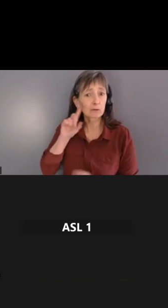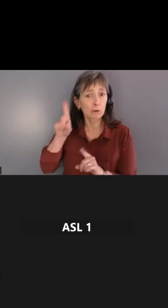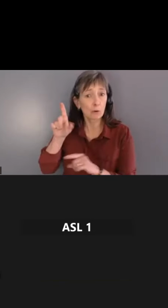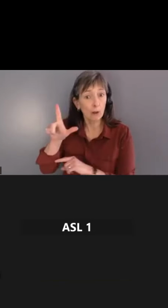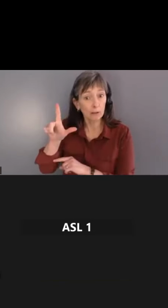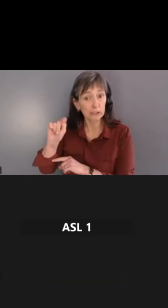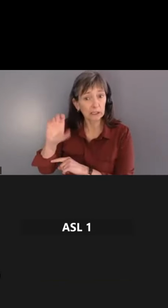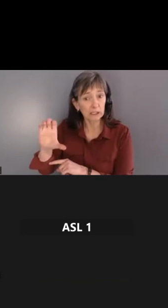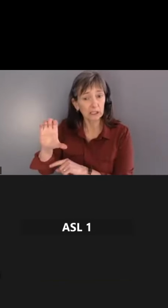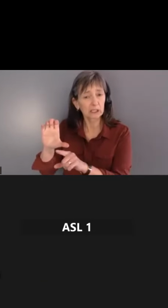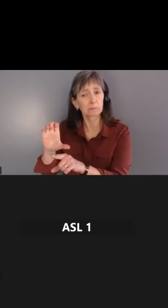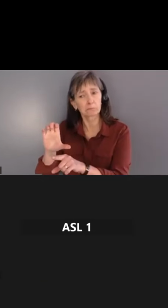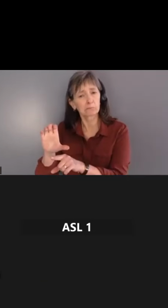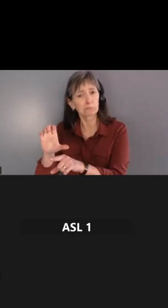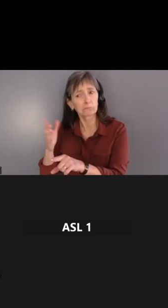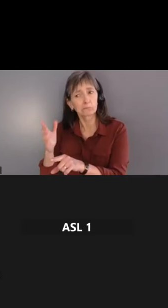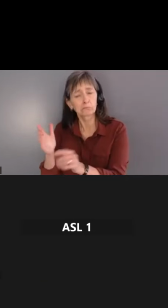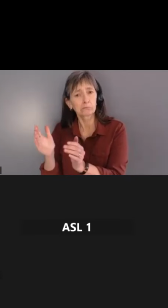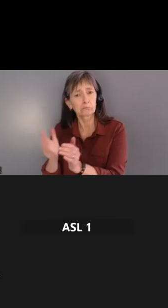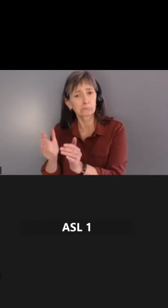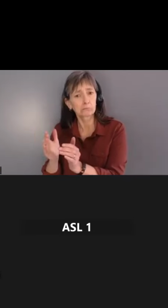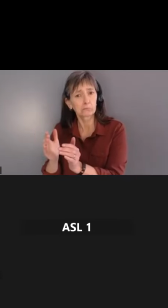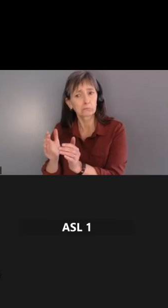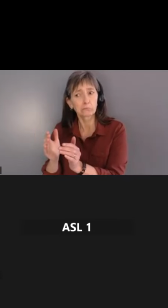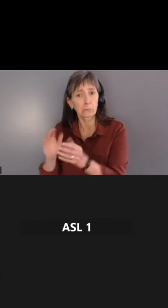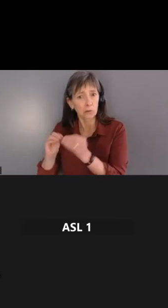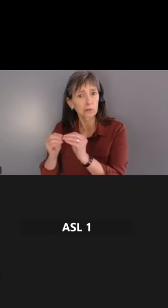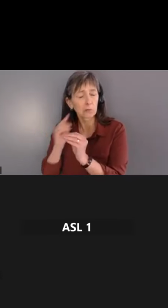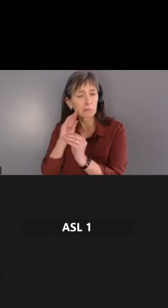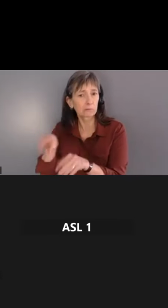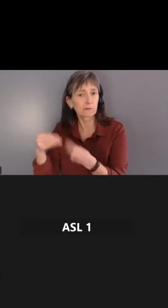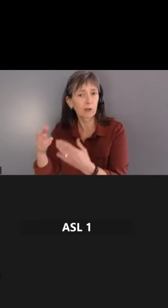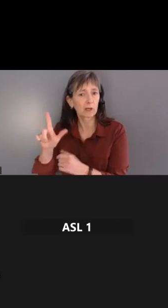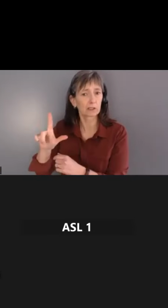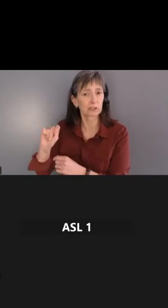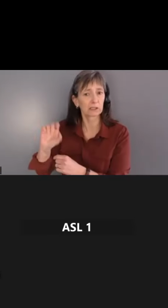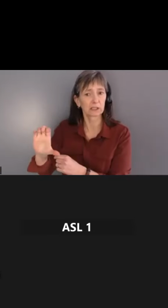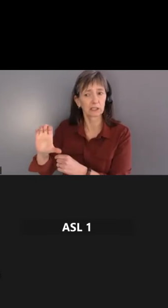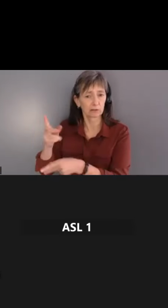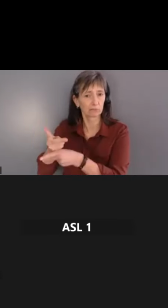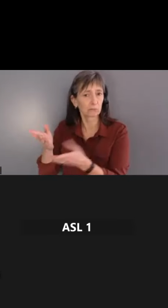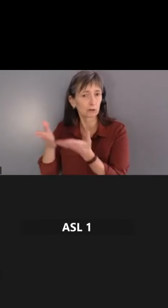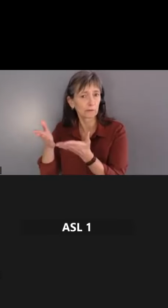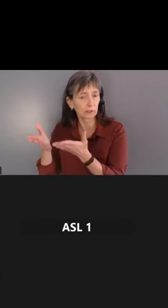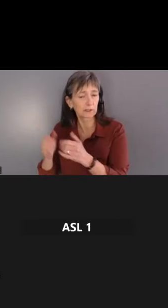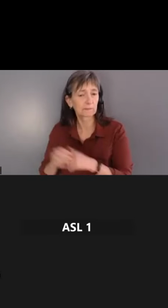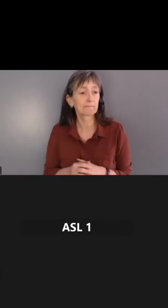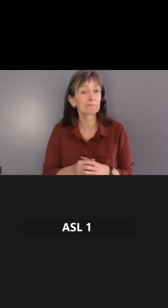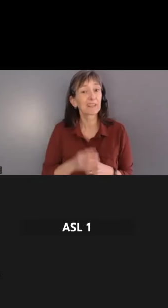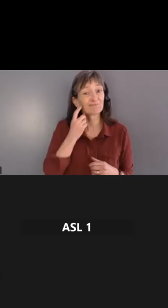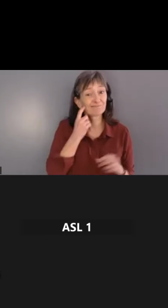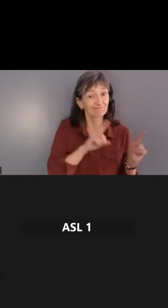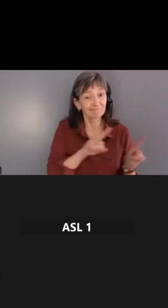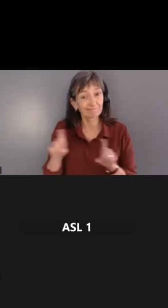of older adults receive any long-term care services at all. So based on the most recent census data, an estimated